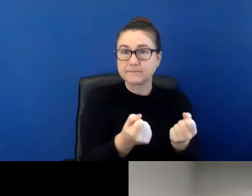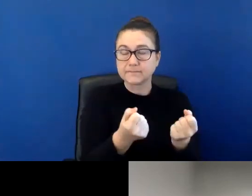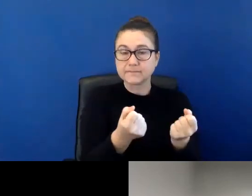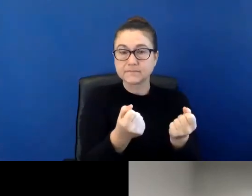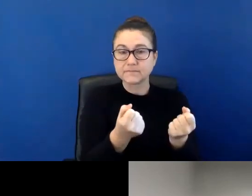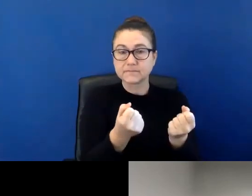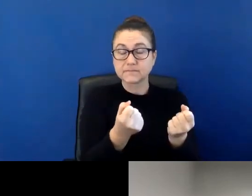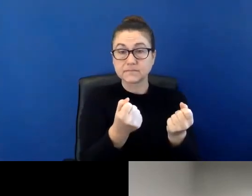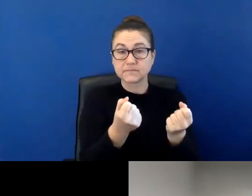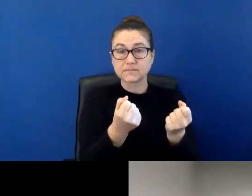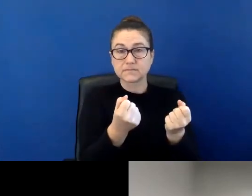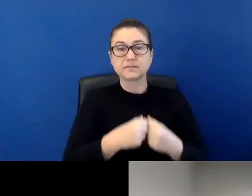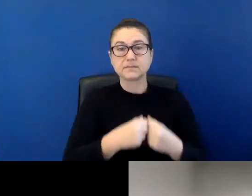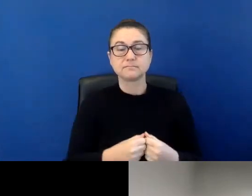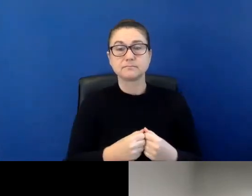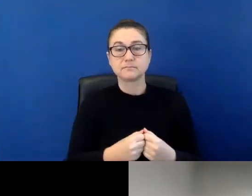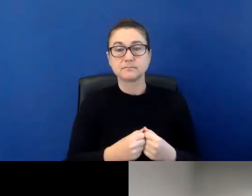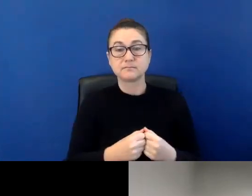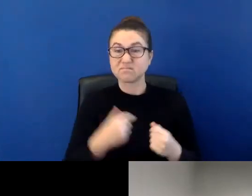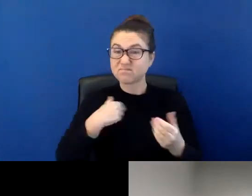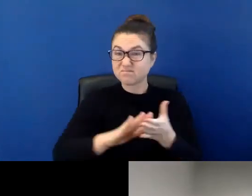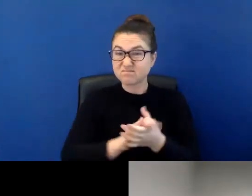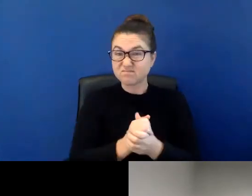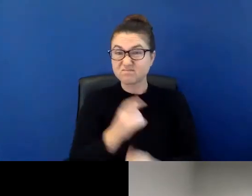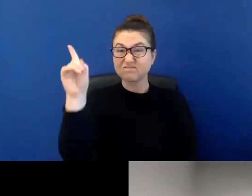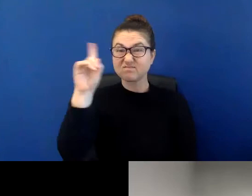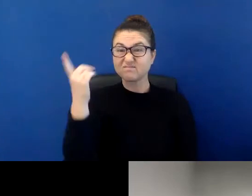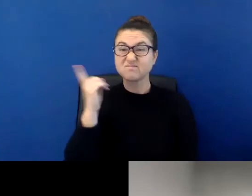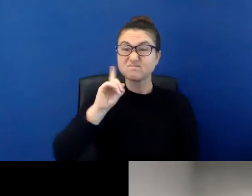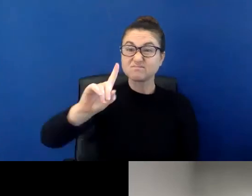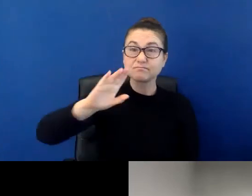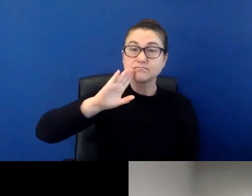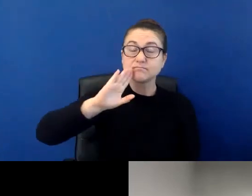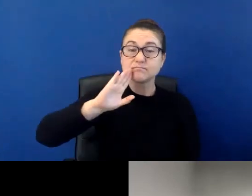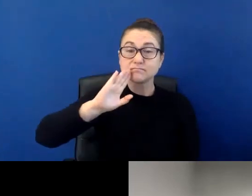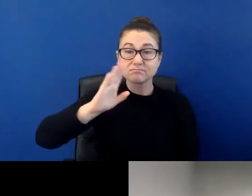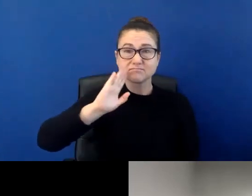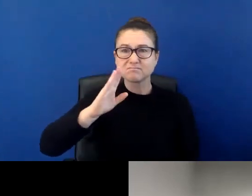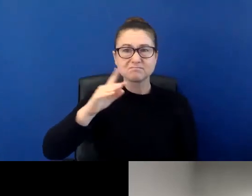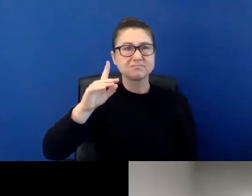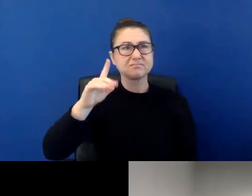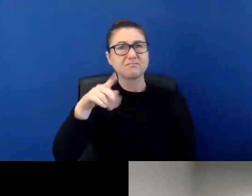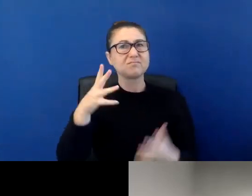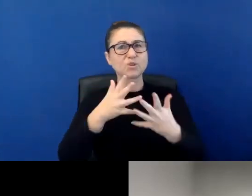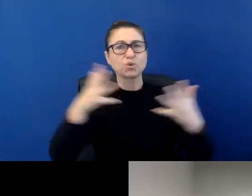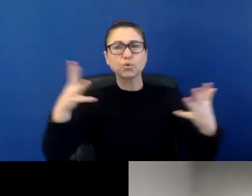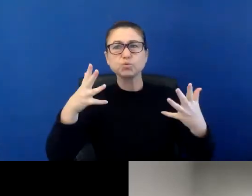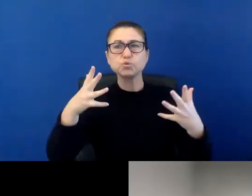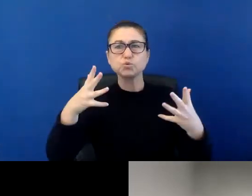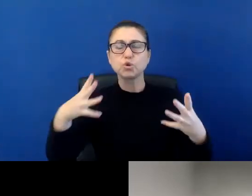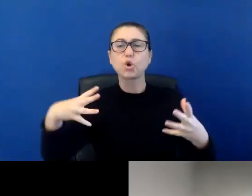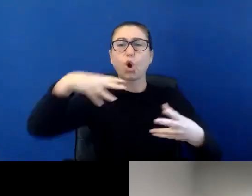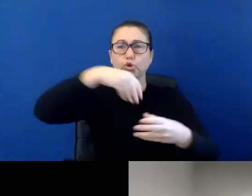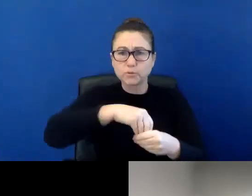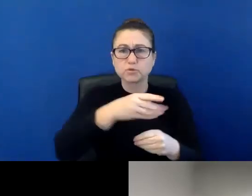I'm delighted to be here today to be a part of what is an enormously important contribution in the field of disability rights,